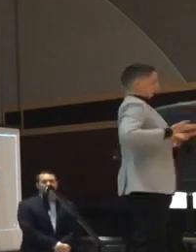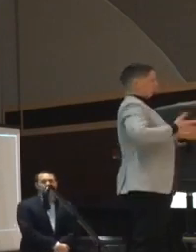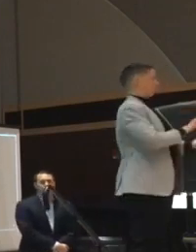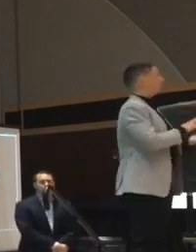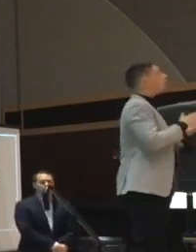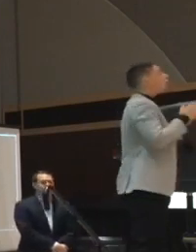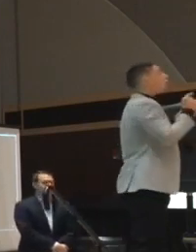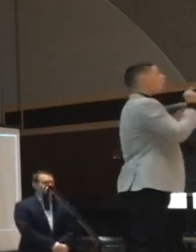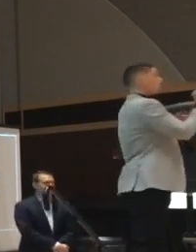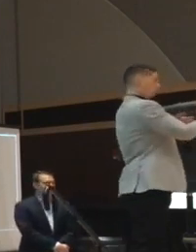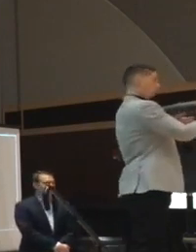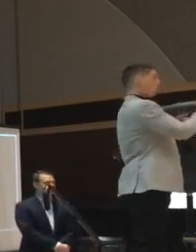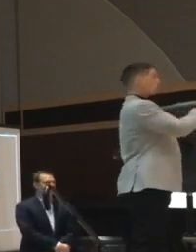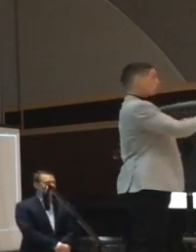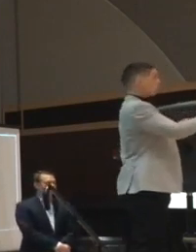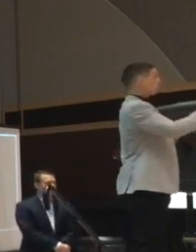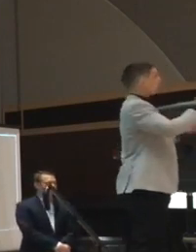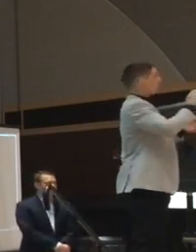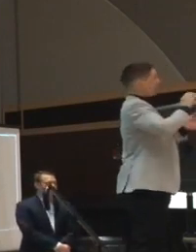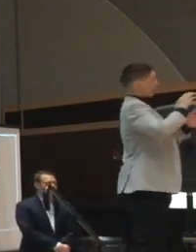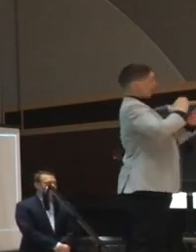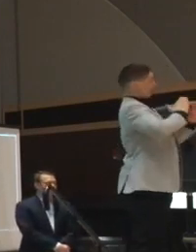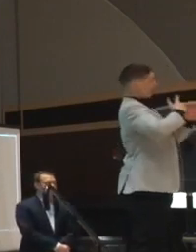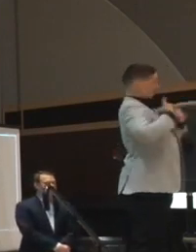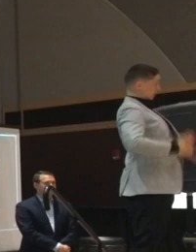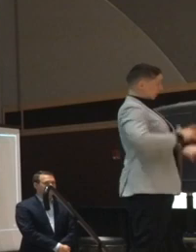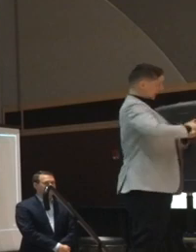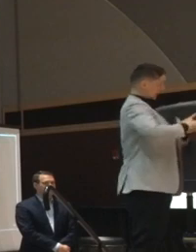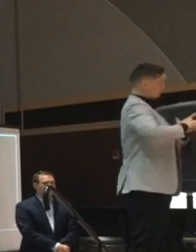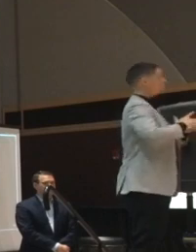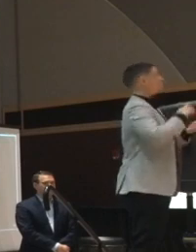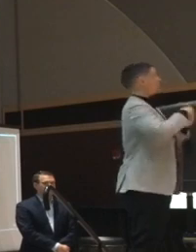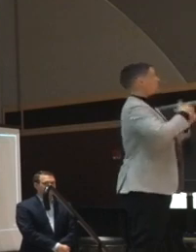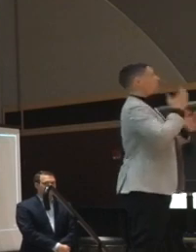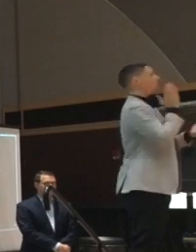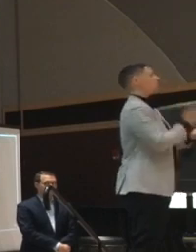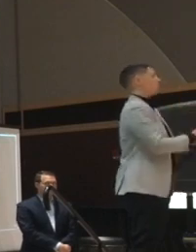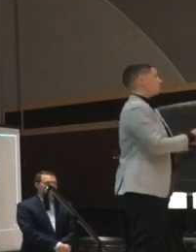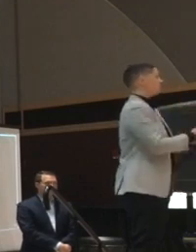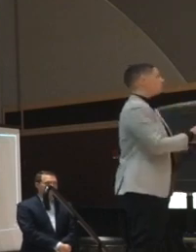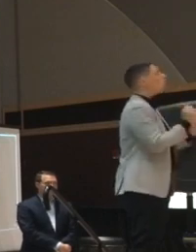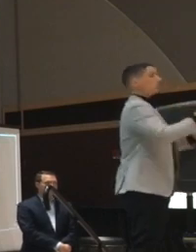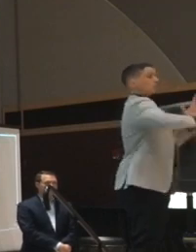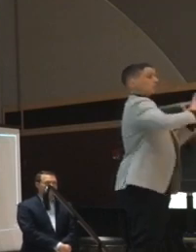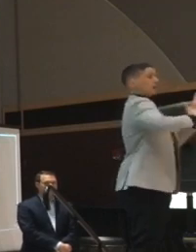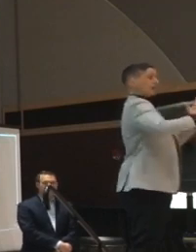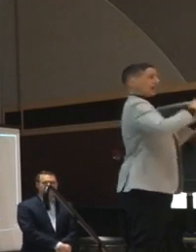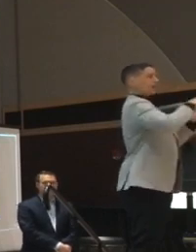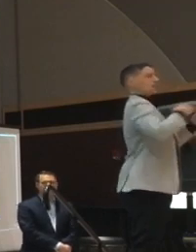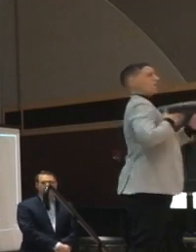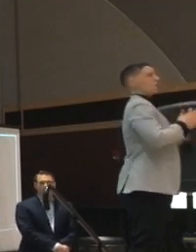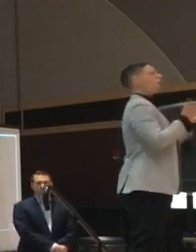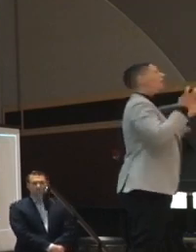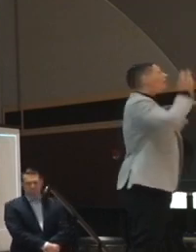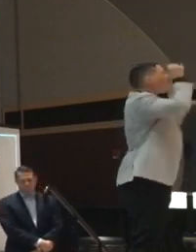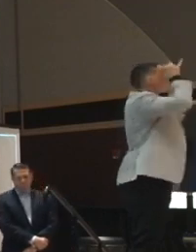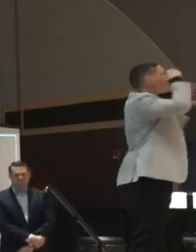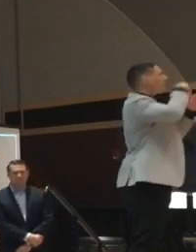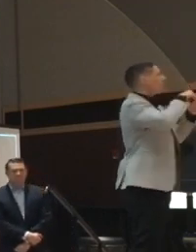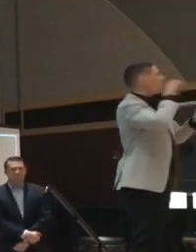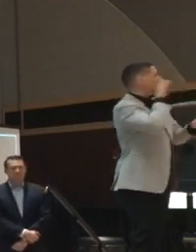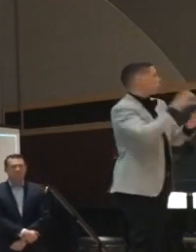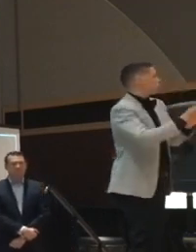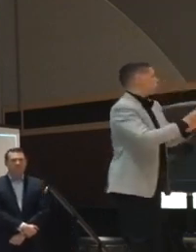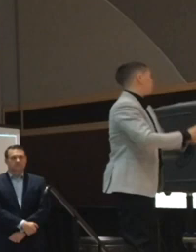of antidepressants, these problems stopped. And you can read about that in my book, Thinking in Pictures. I